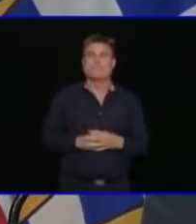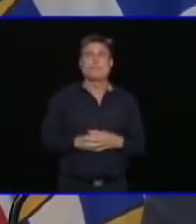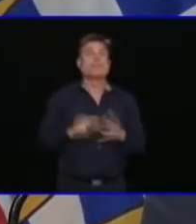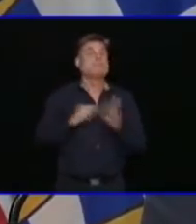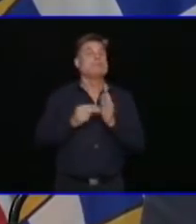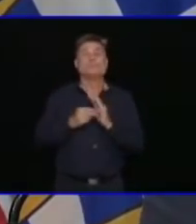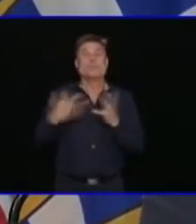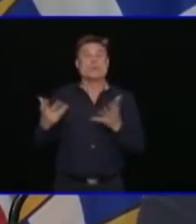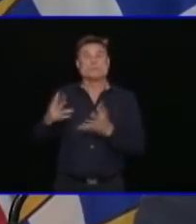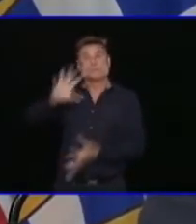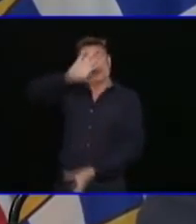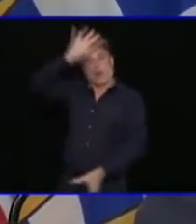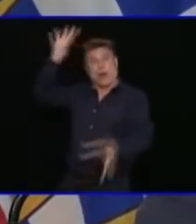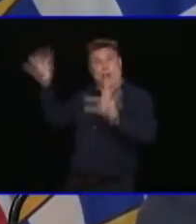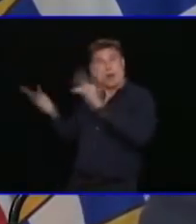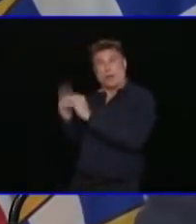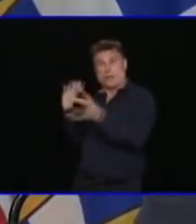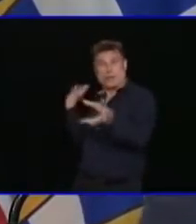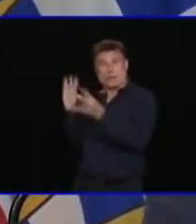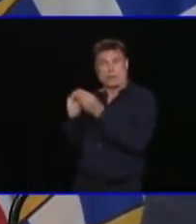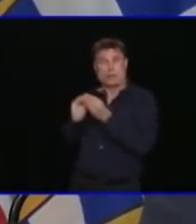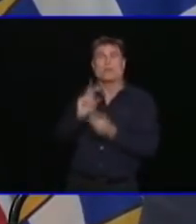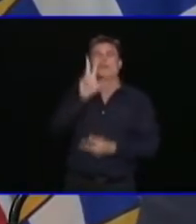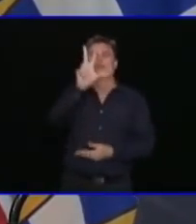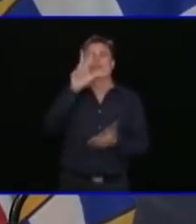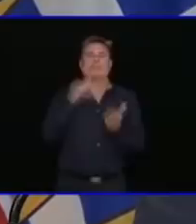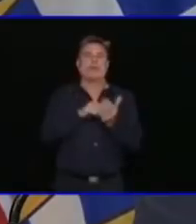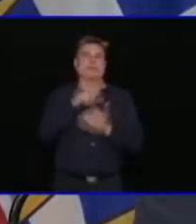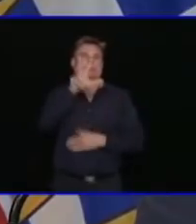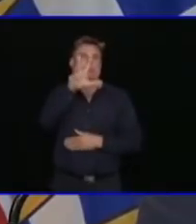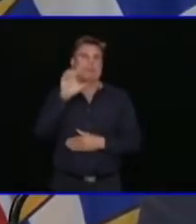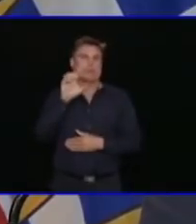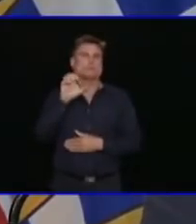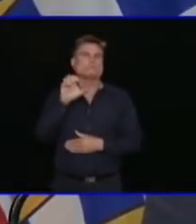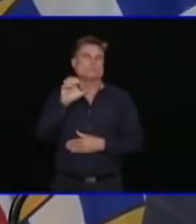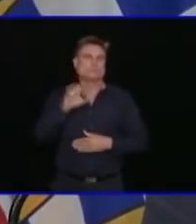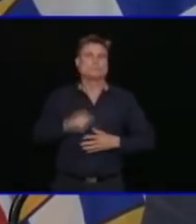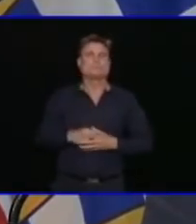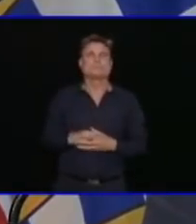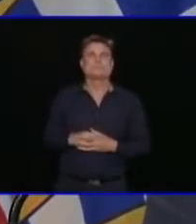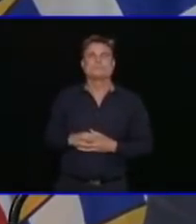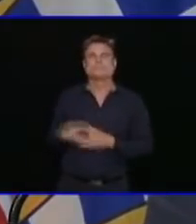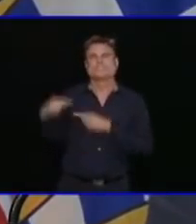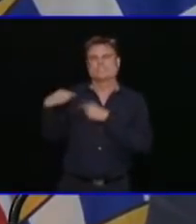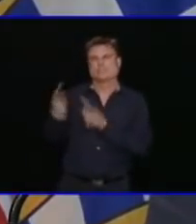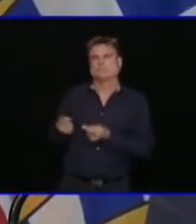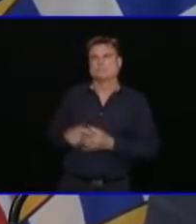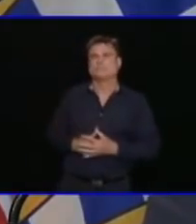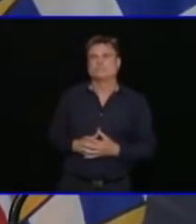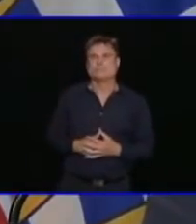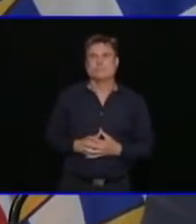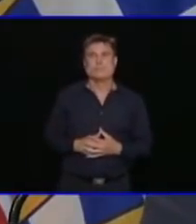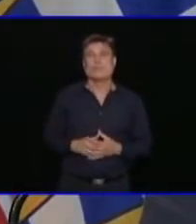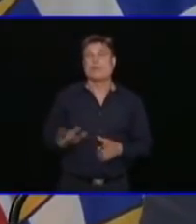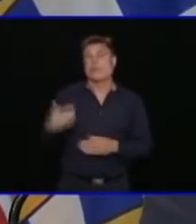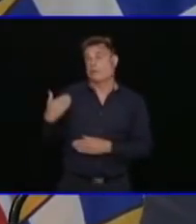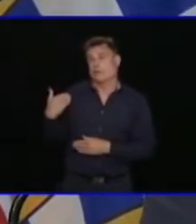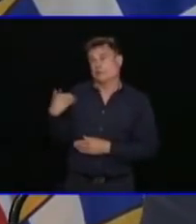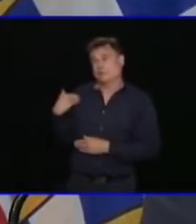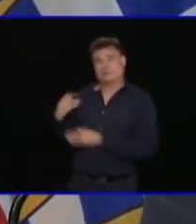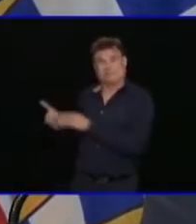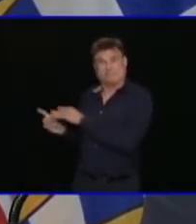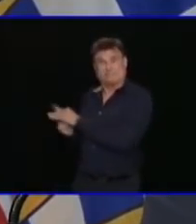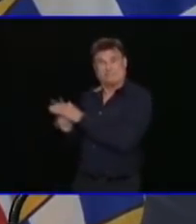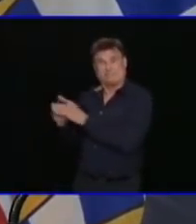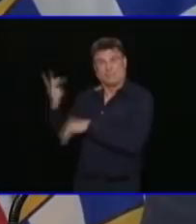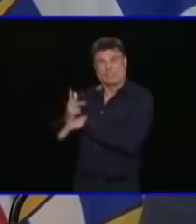3,300. All health authorities have been affected in the past weekend. We now have 1,042 people in